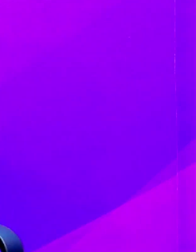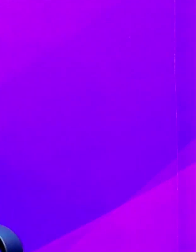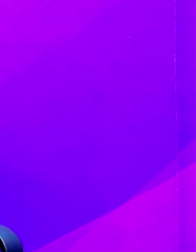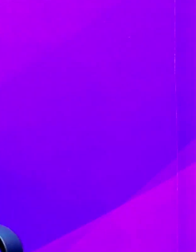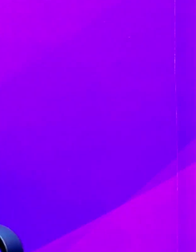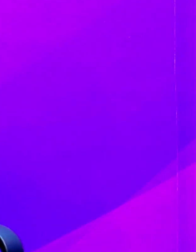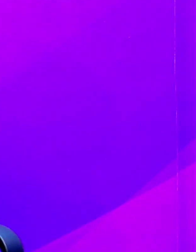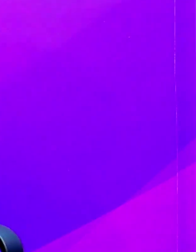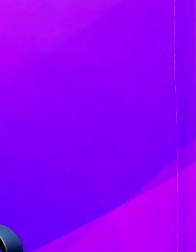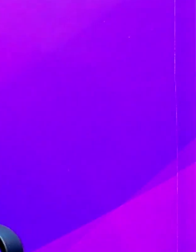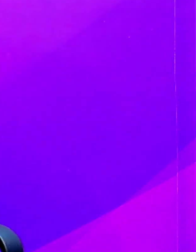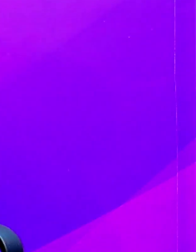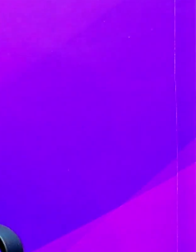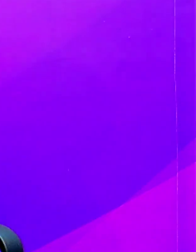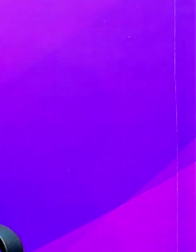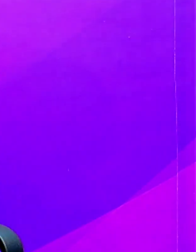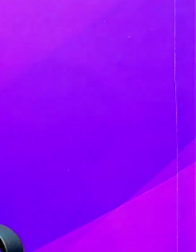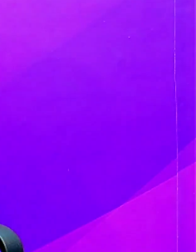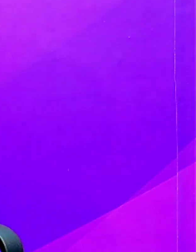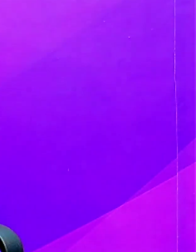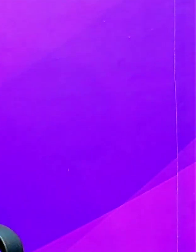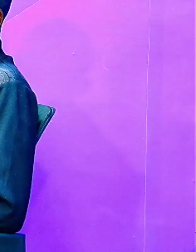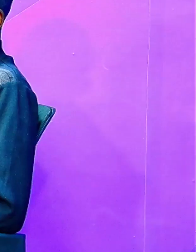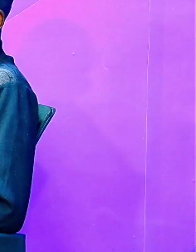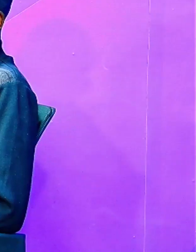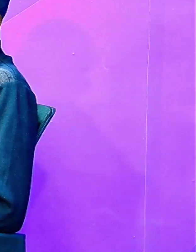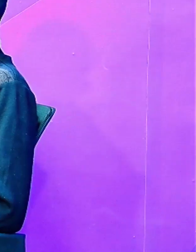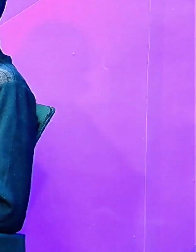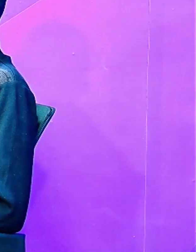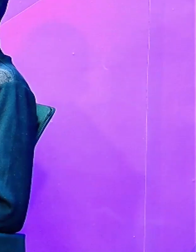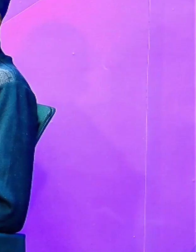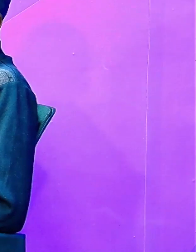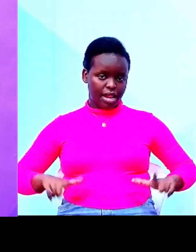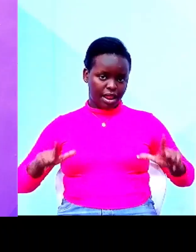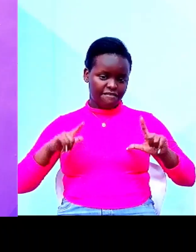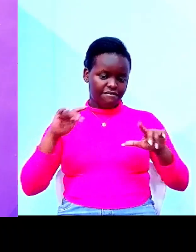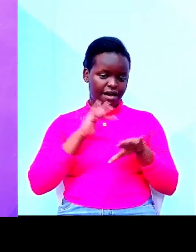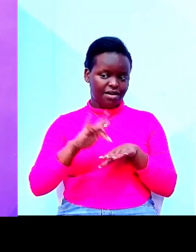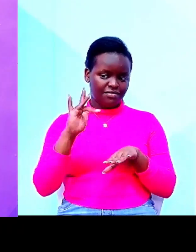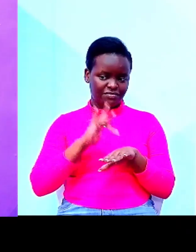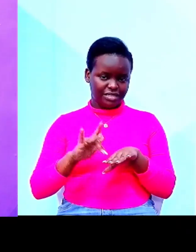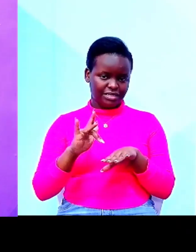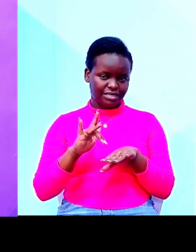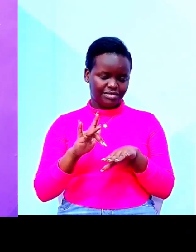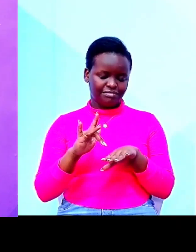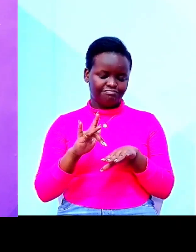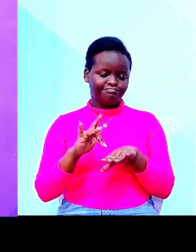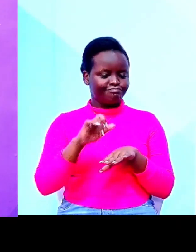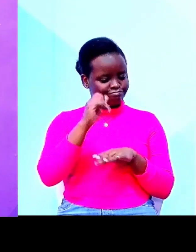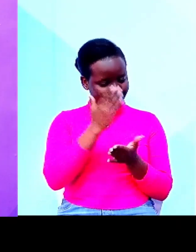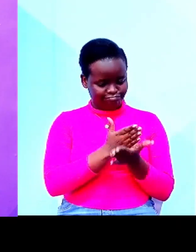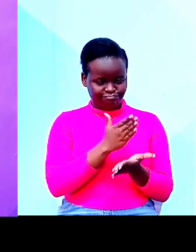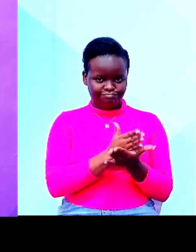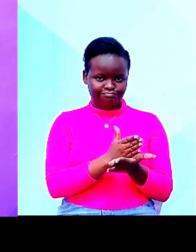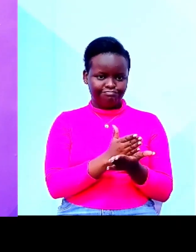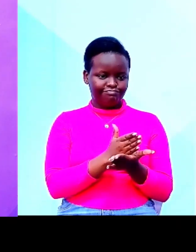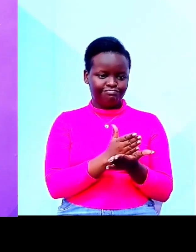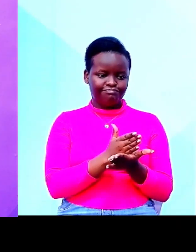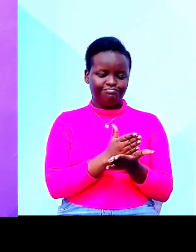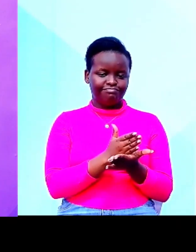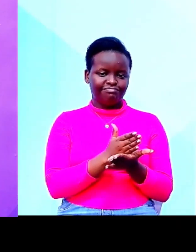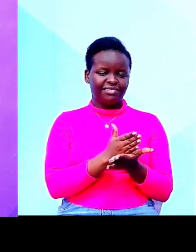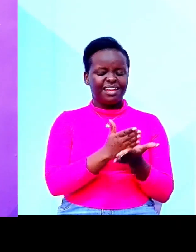that affected at the time? My life was affected in general, be